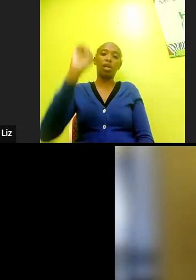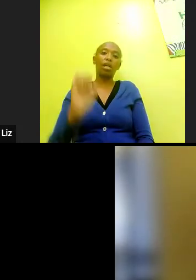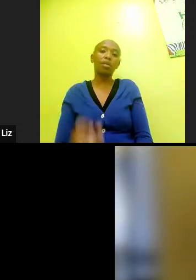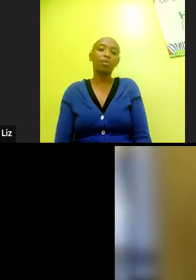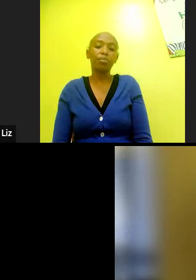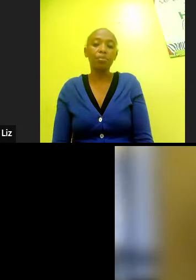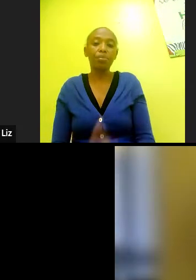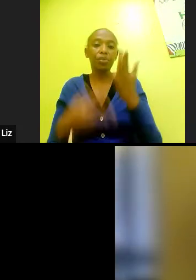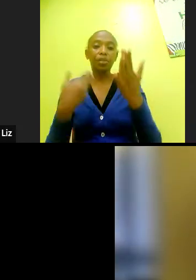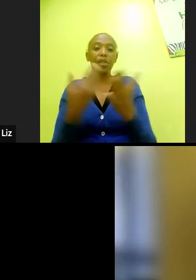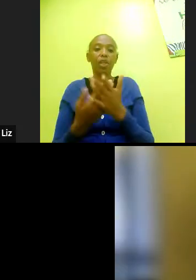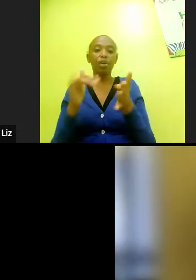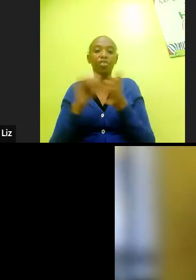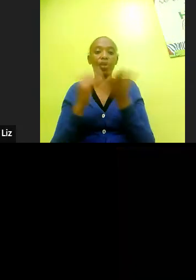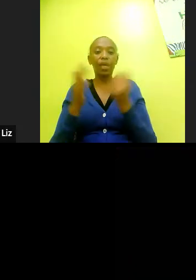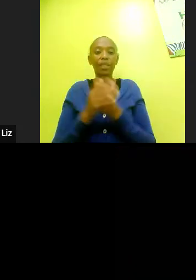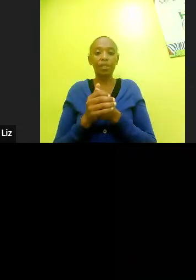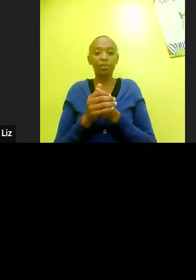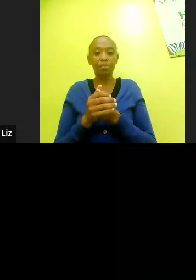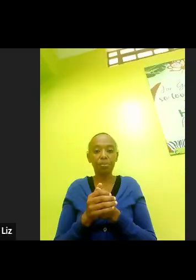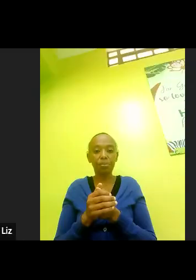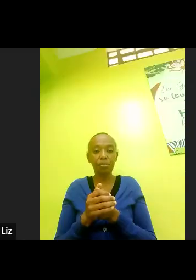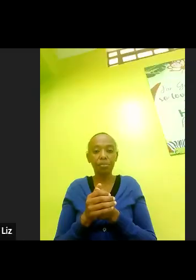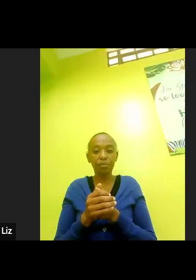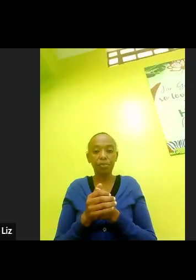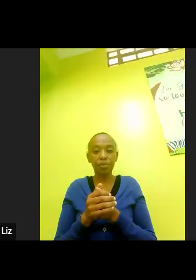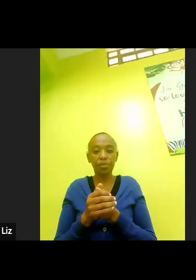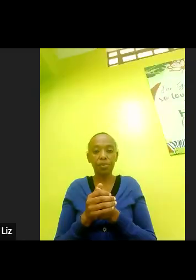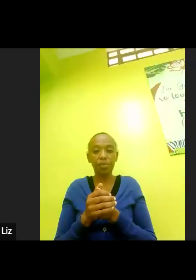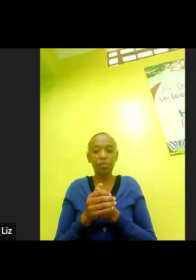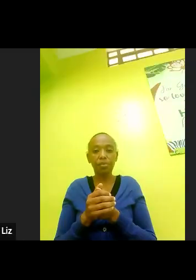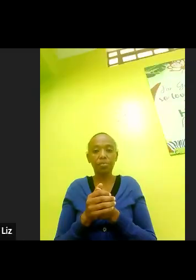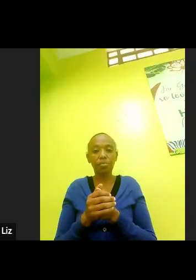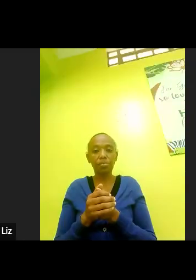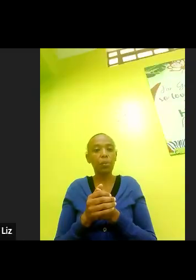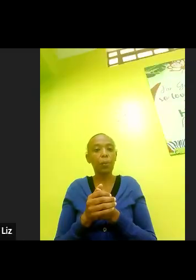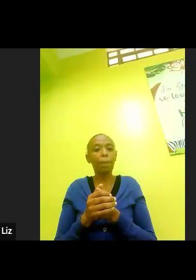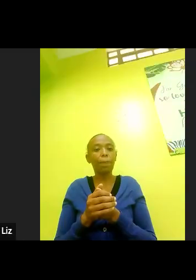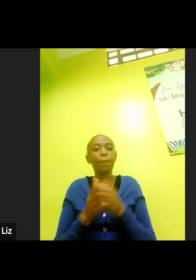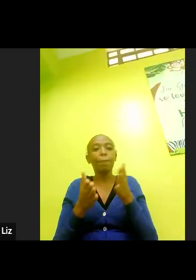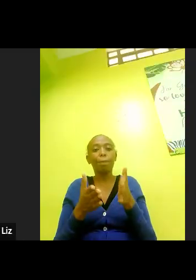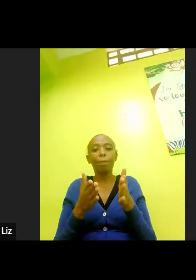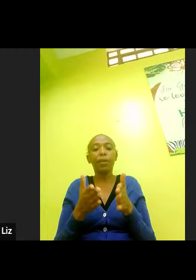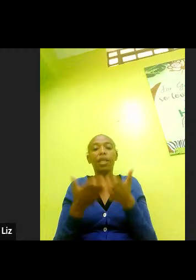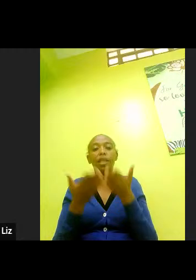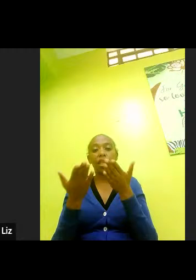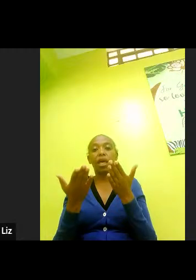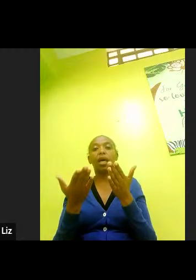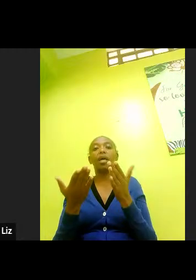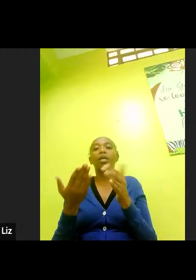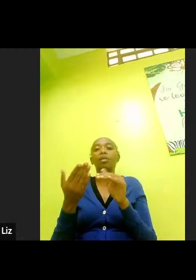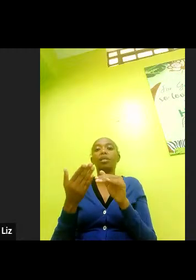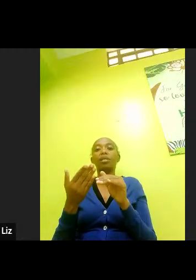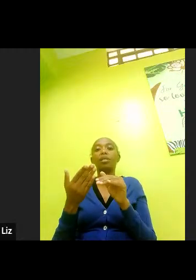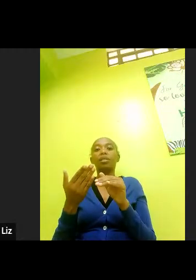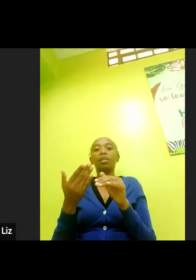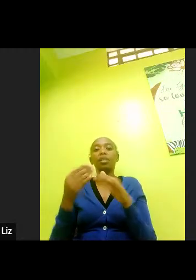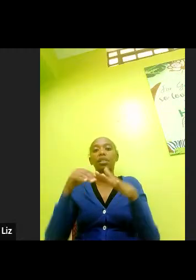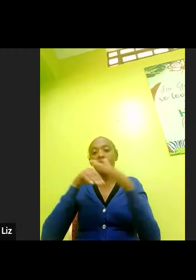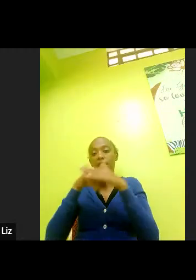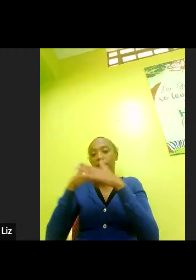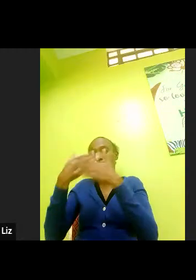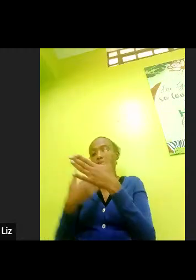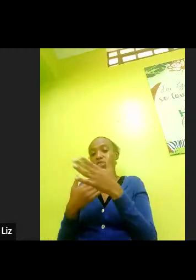Thank you for that, Odette. So there you go in terms of our availability for the index.